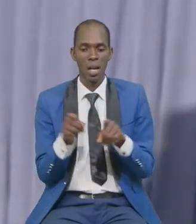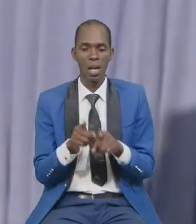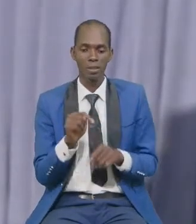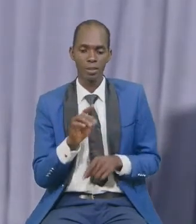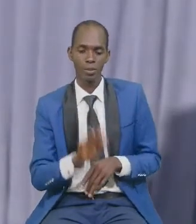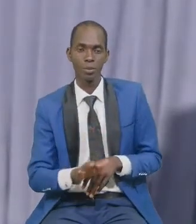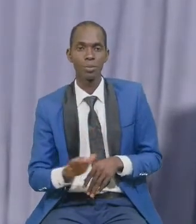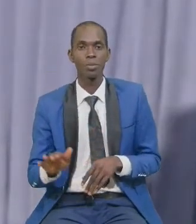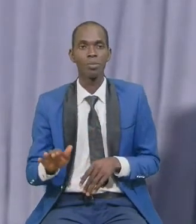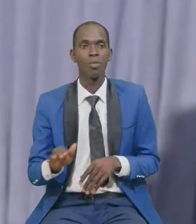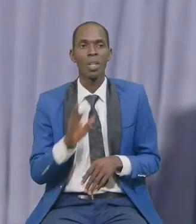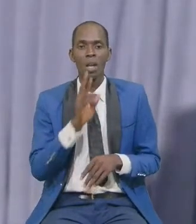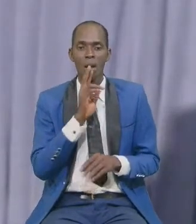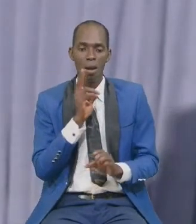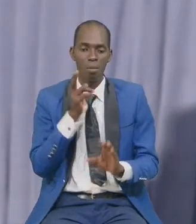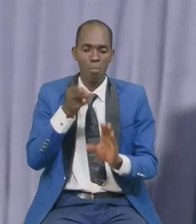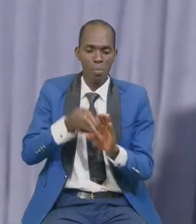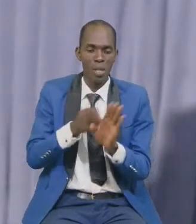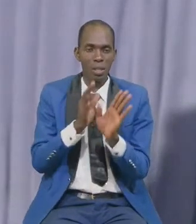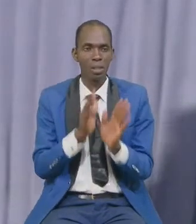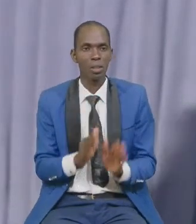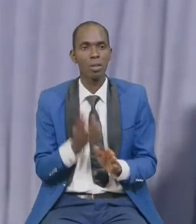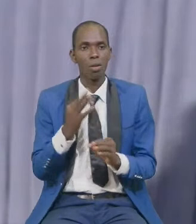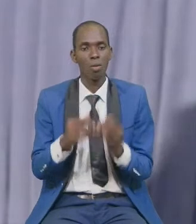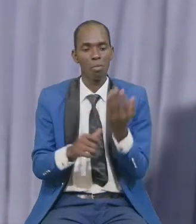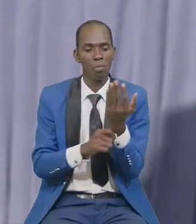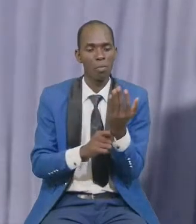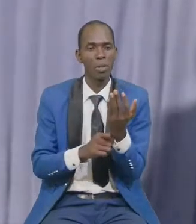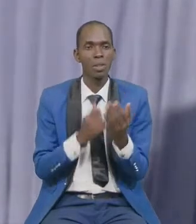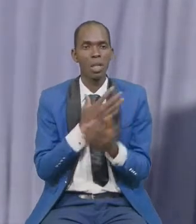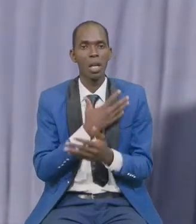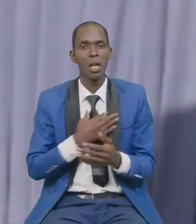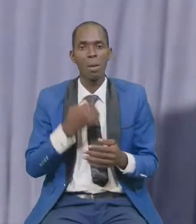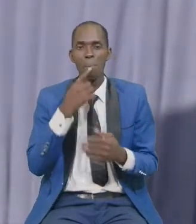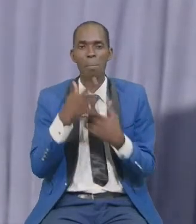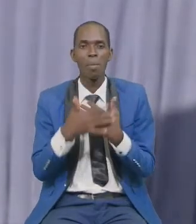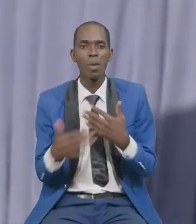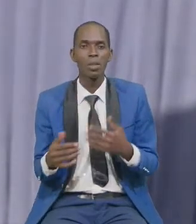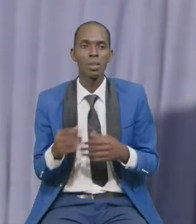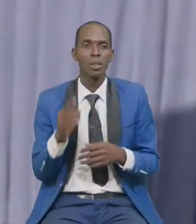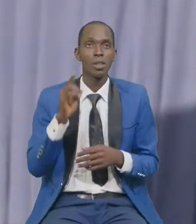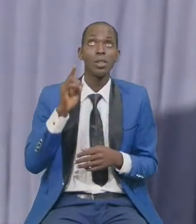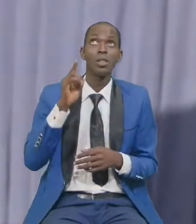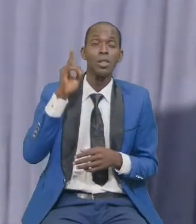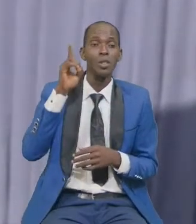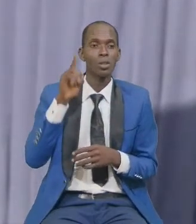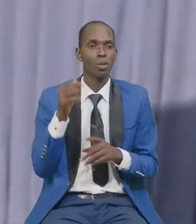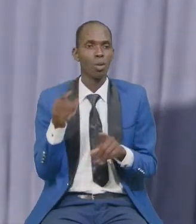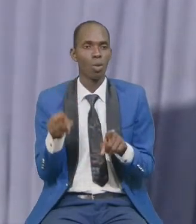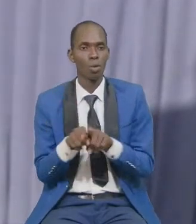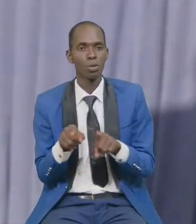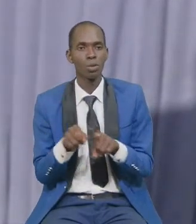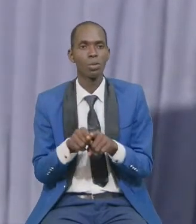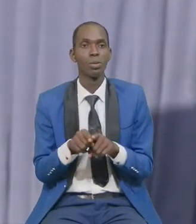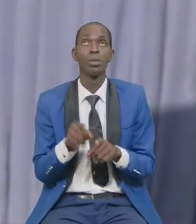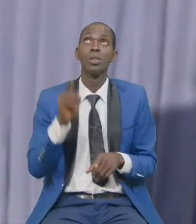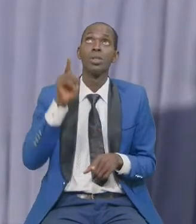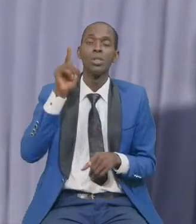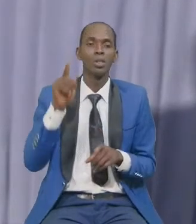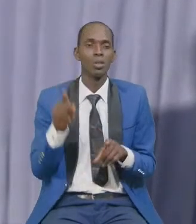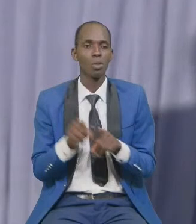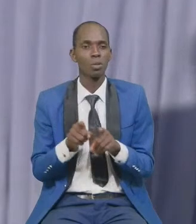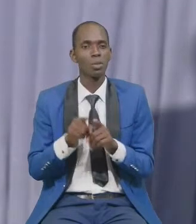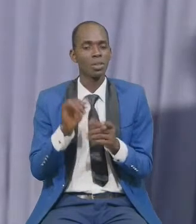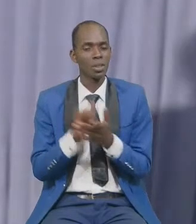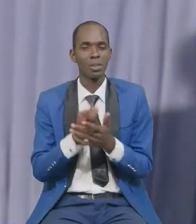children are partakers of flesh and blood, he also, wonderful, he also, that's